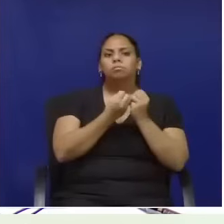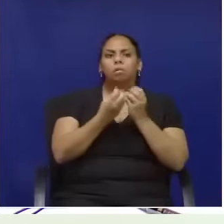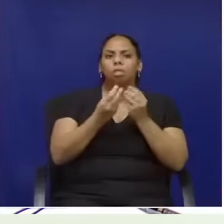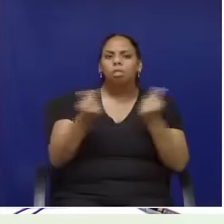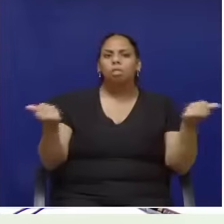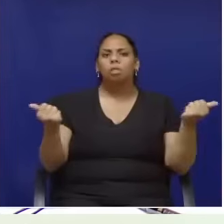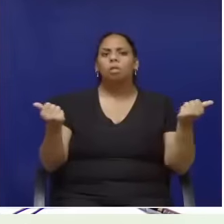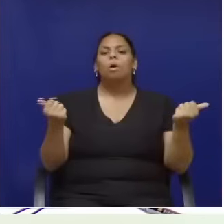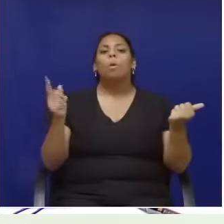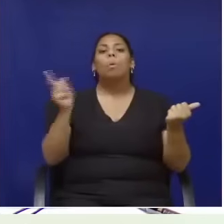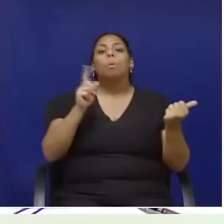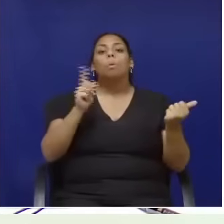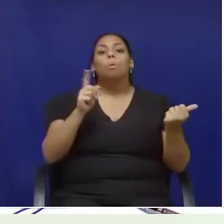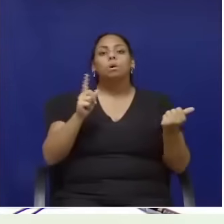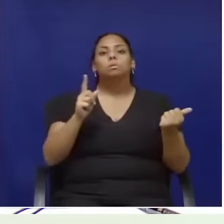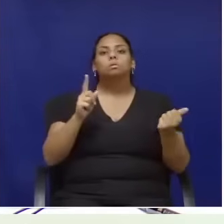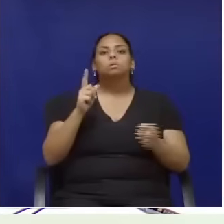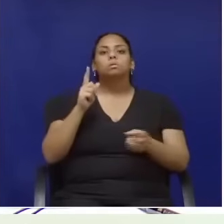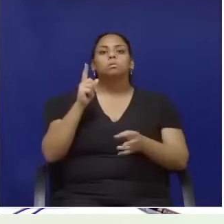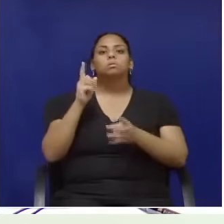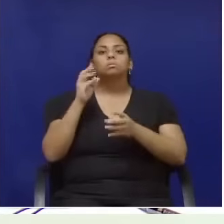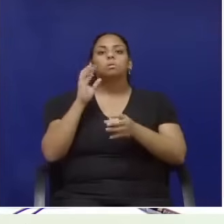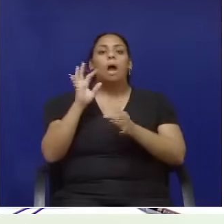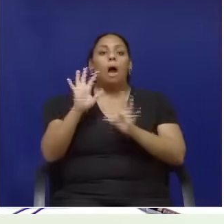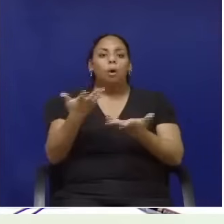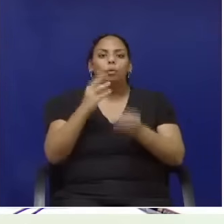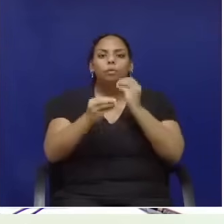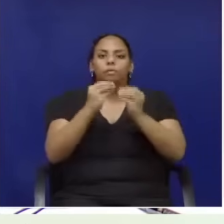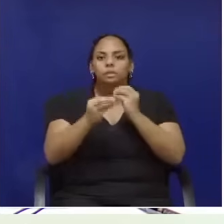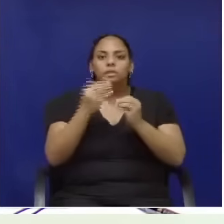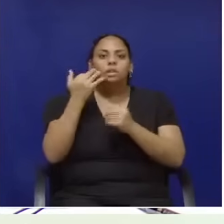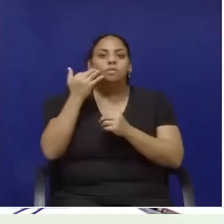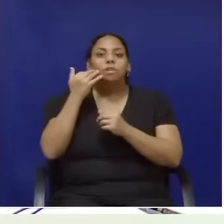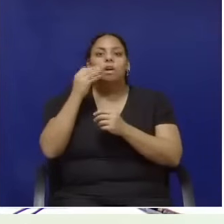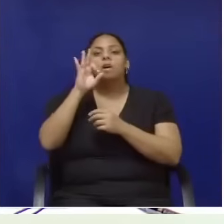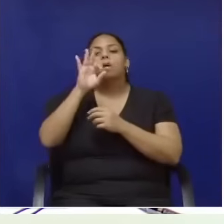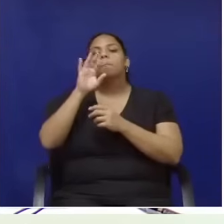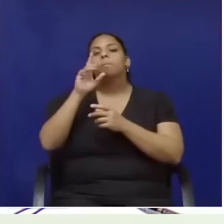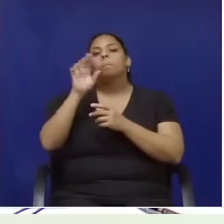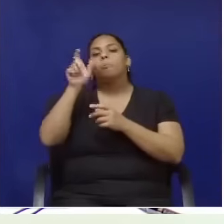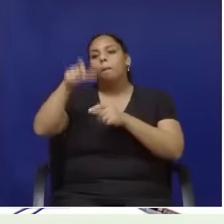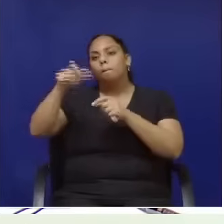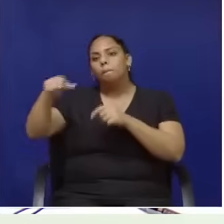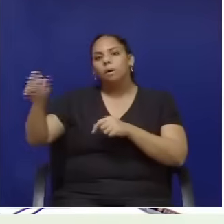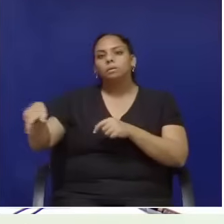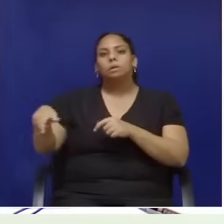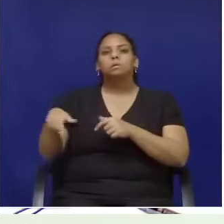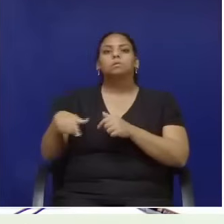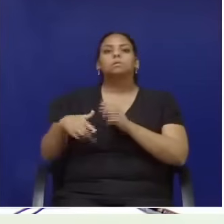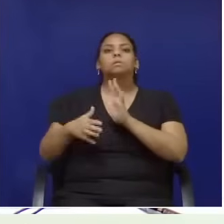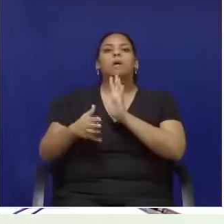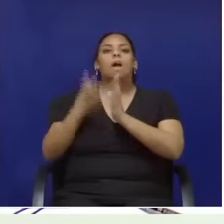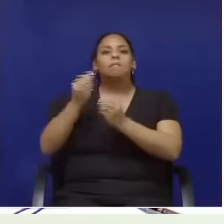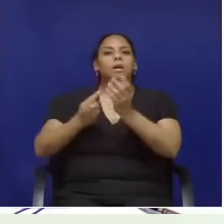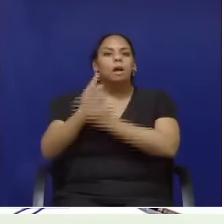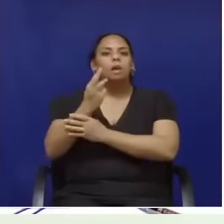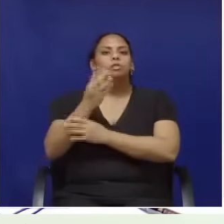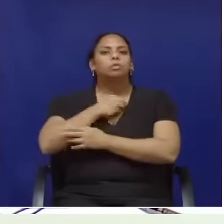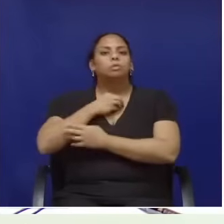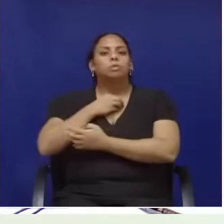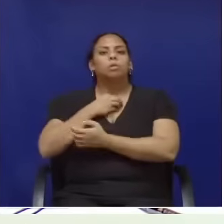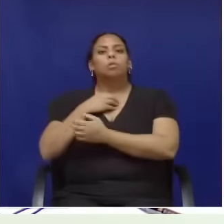remedy exists for accused persons and victims whose constitutional rights under Section 35 and Section 34